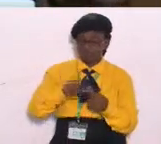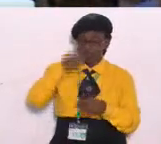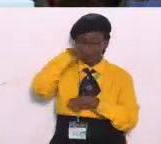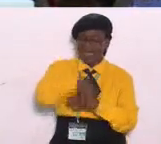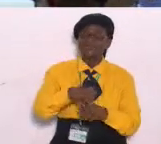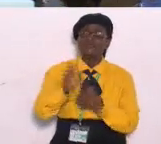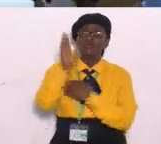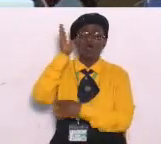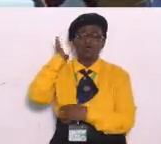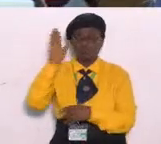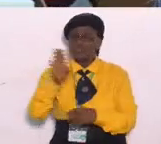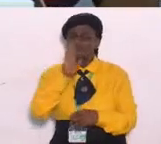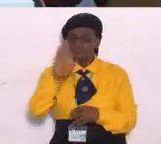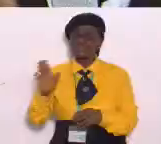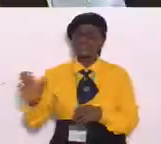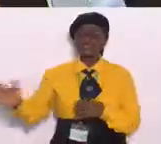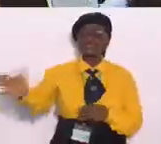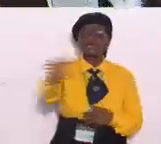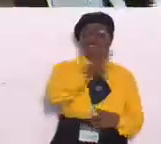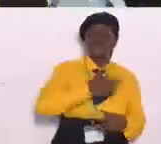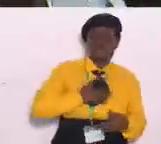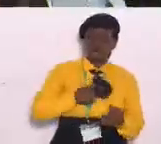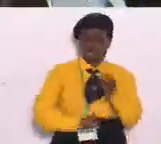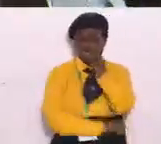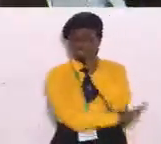be your source.